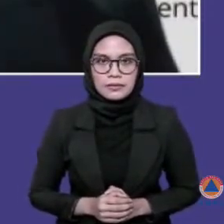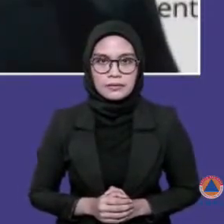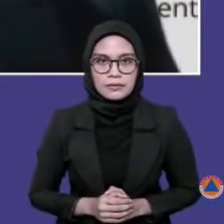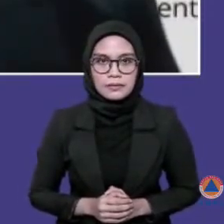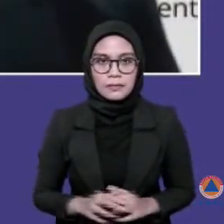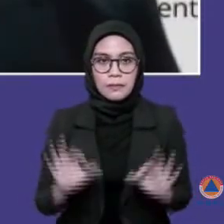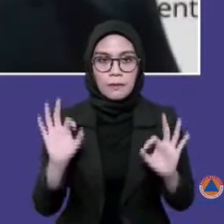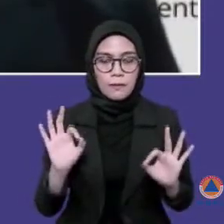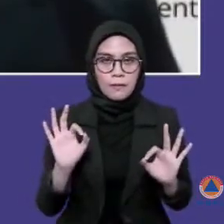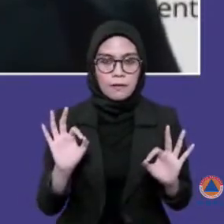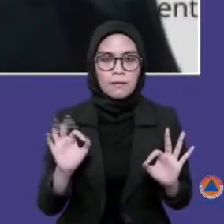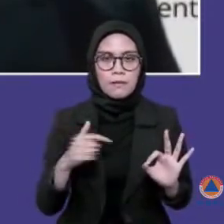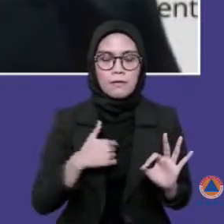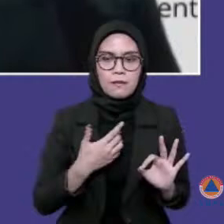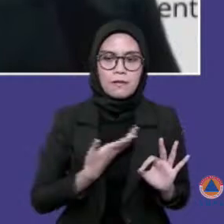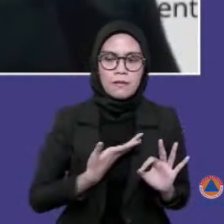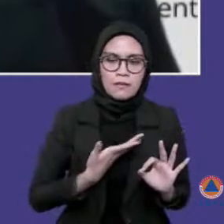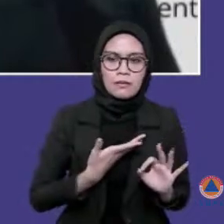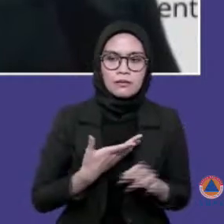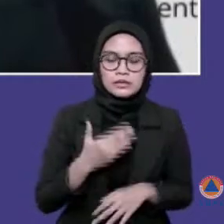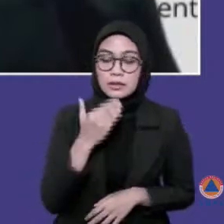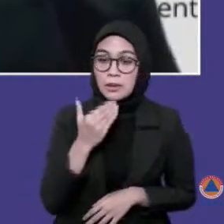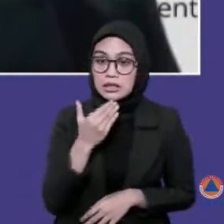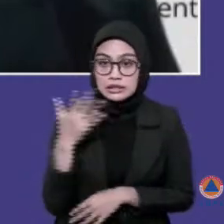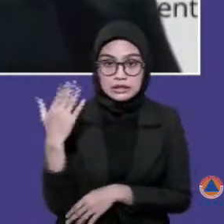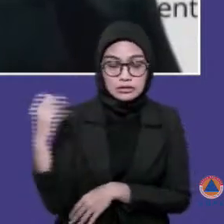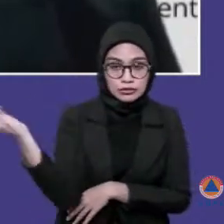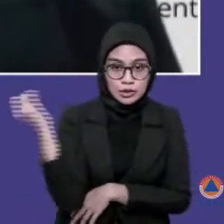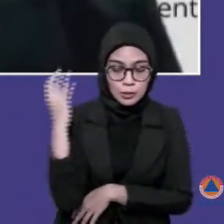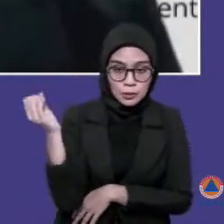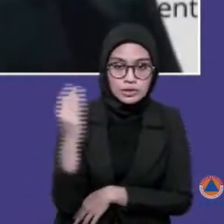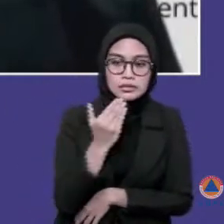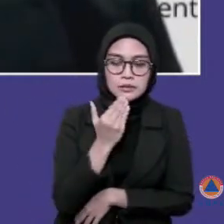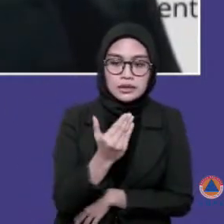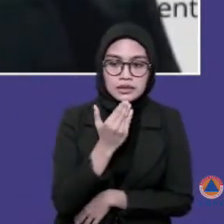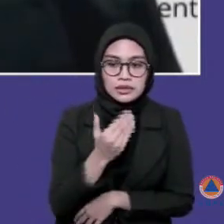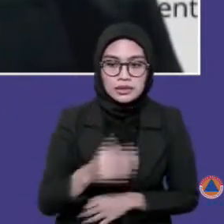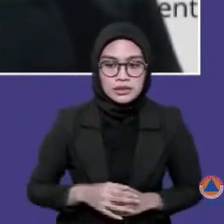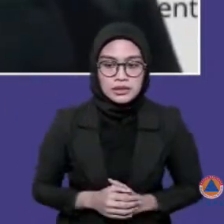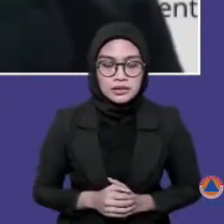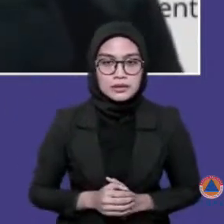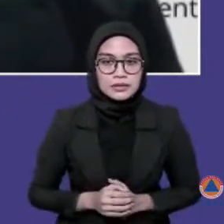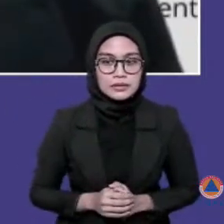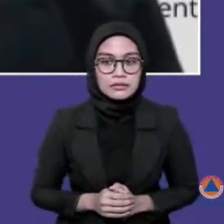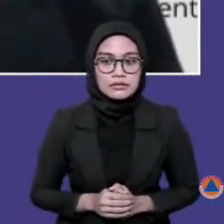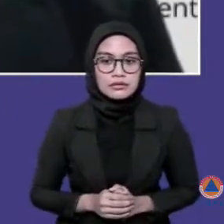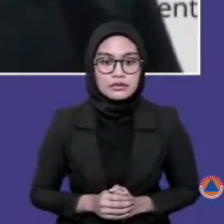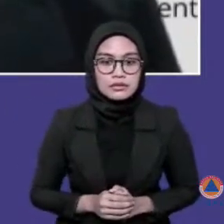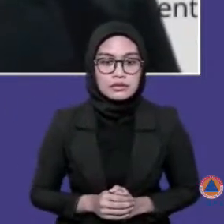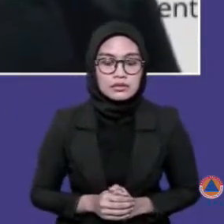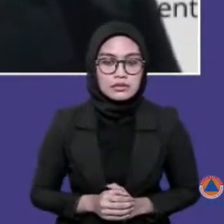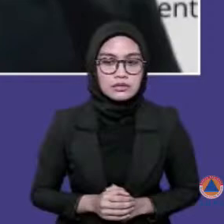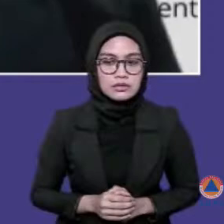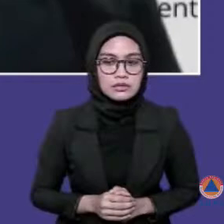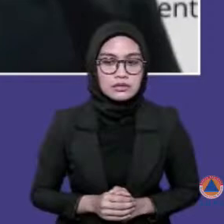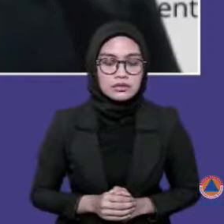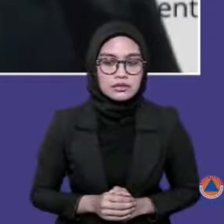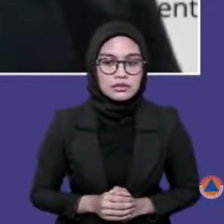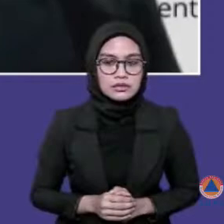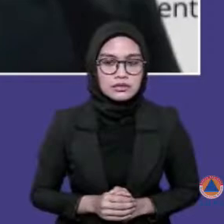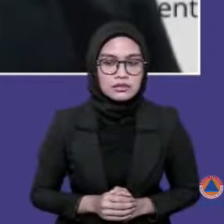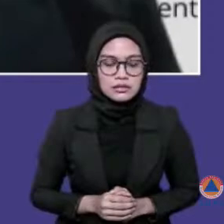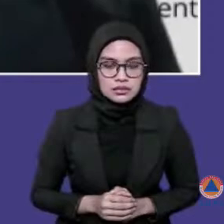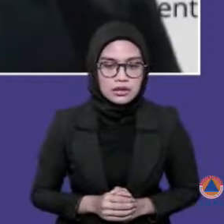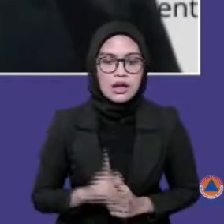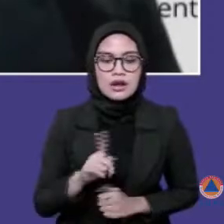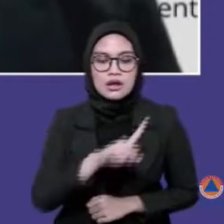please just say who you're representing, if you're representing someone. Perhaps I can just follow up just on Lucy's question